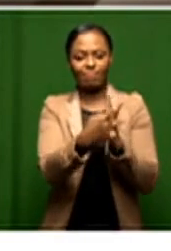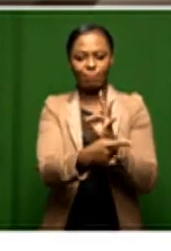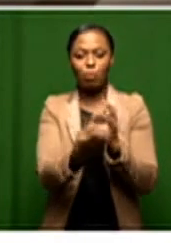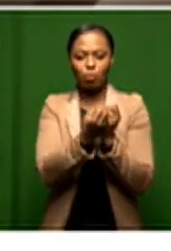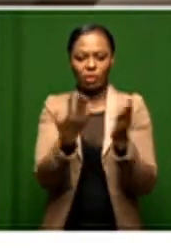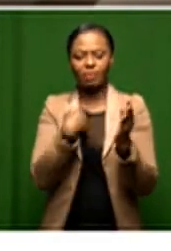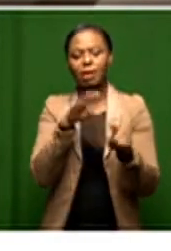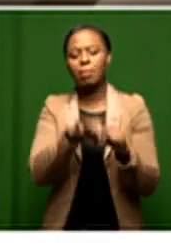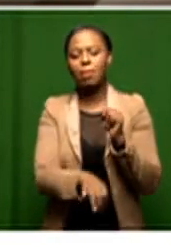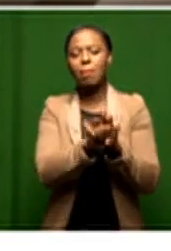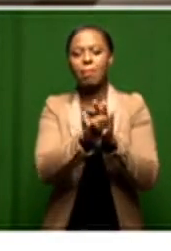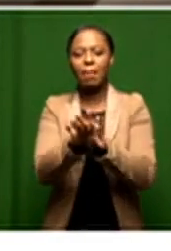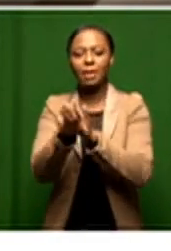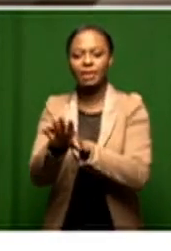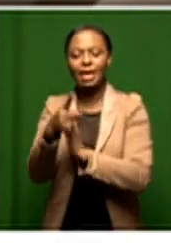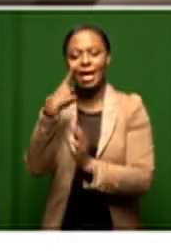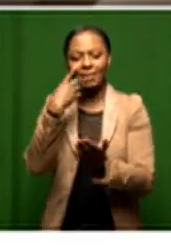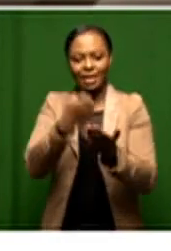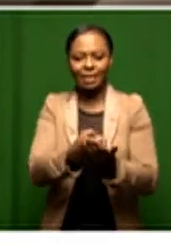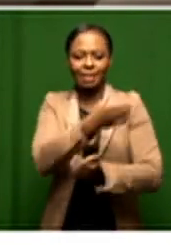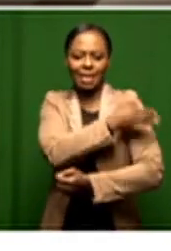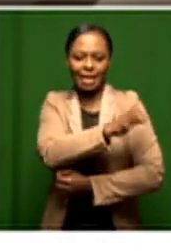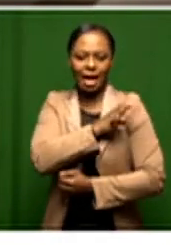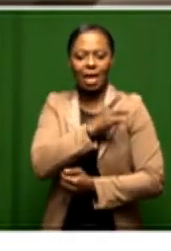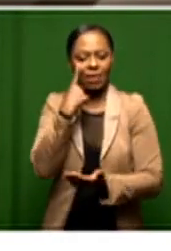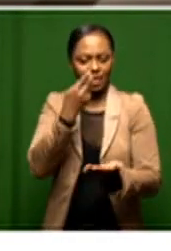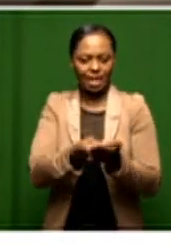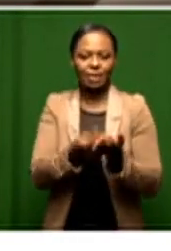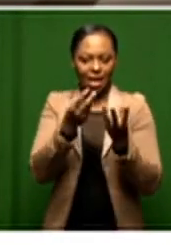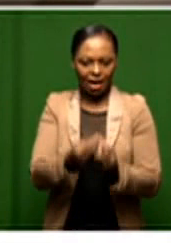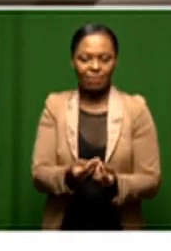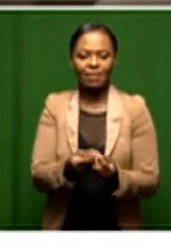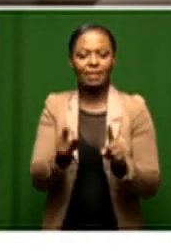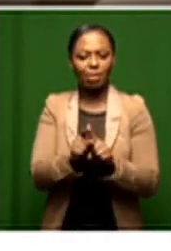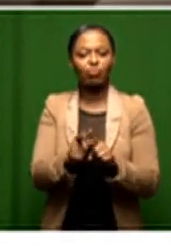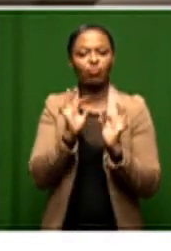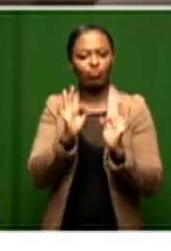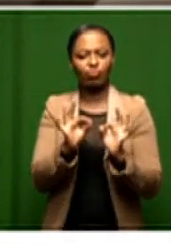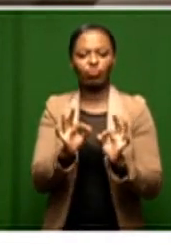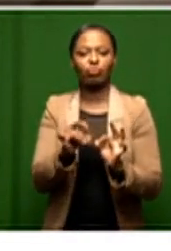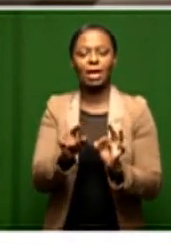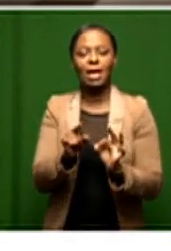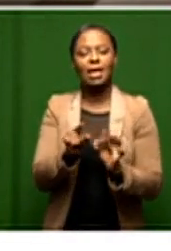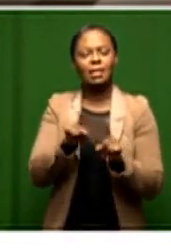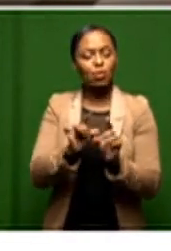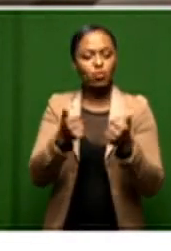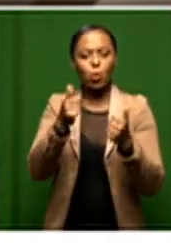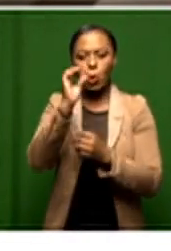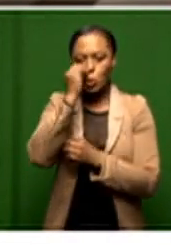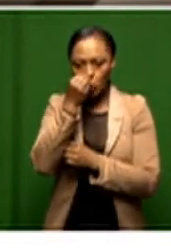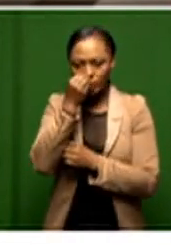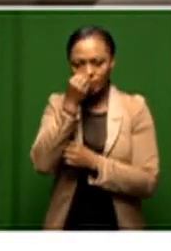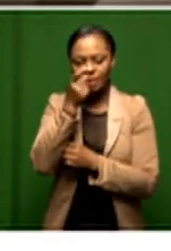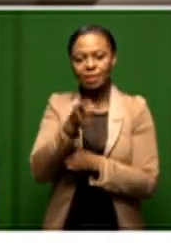published evidence-based clinical data. And the good news, the excellent news, that as a